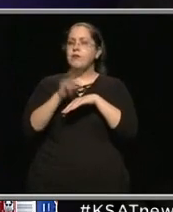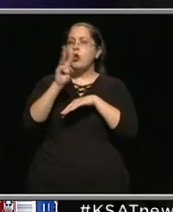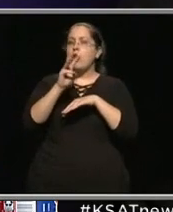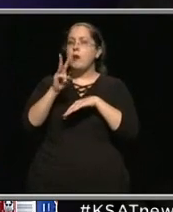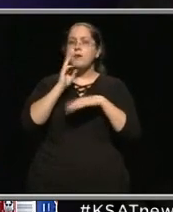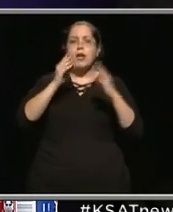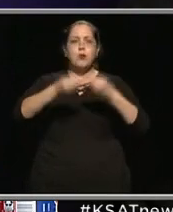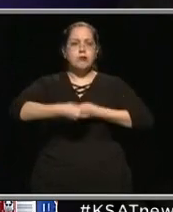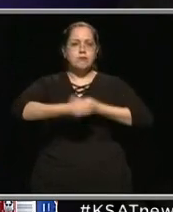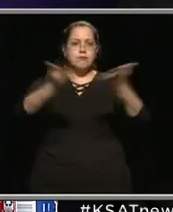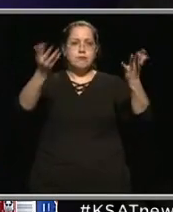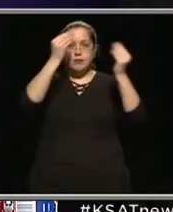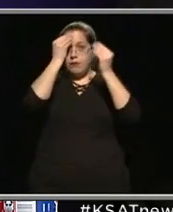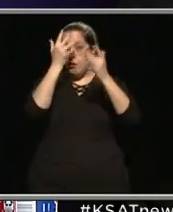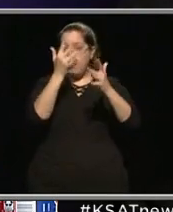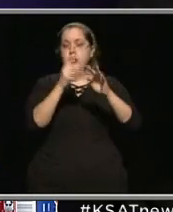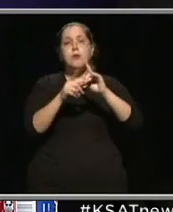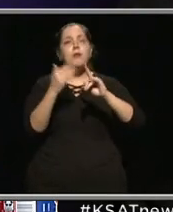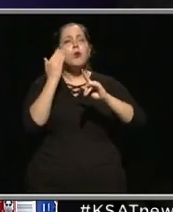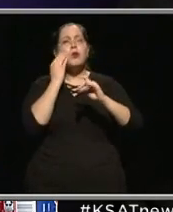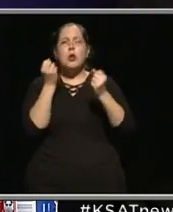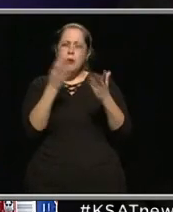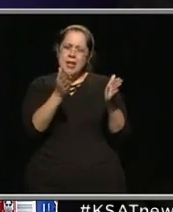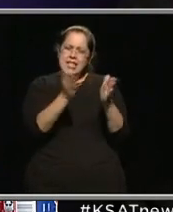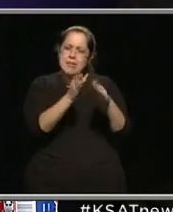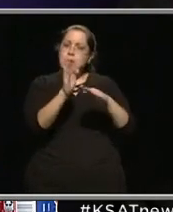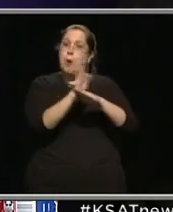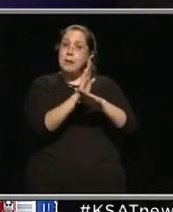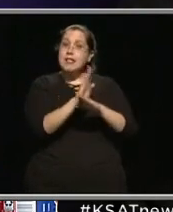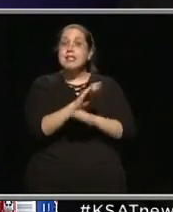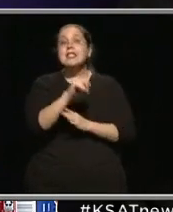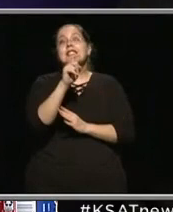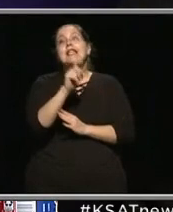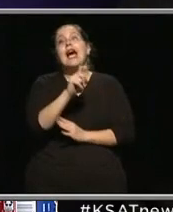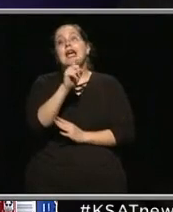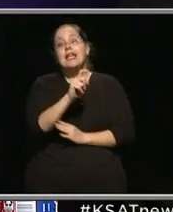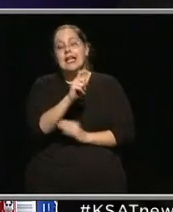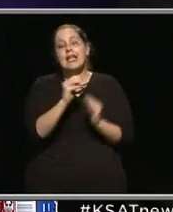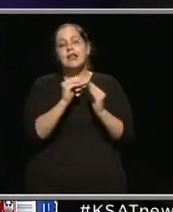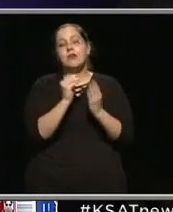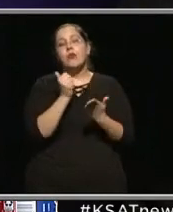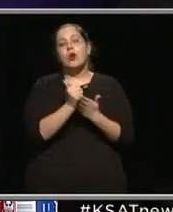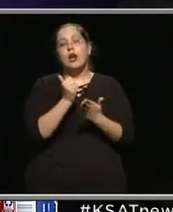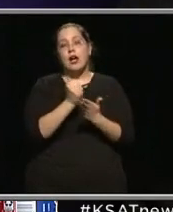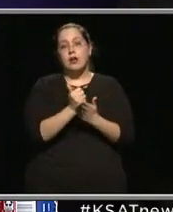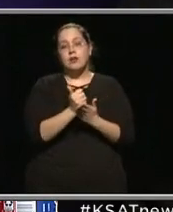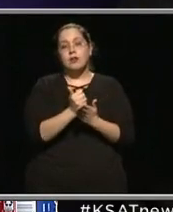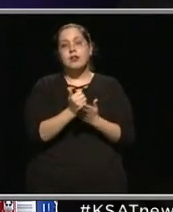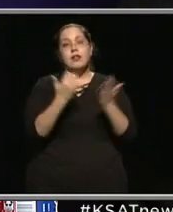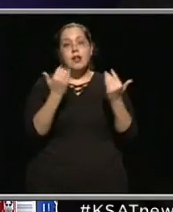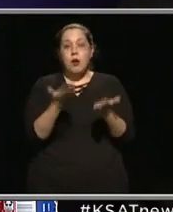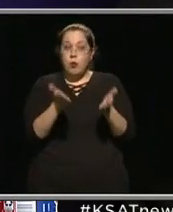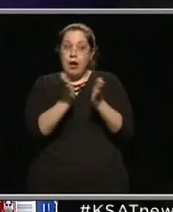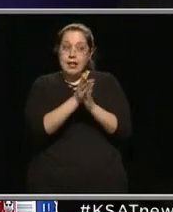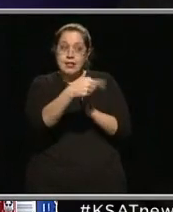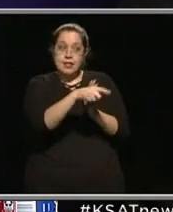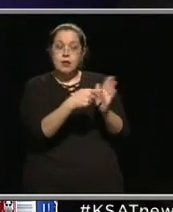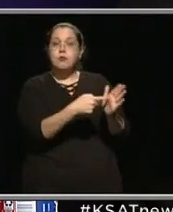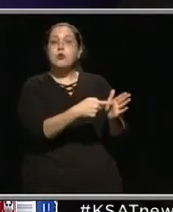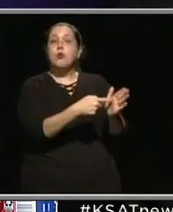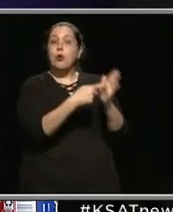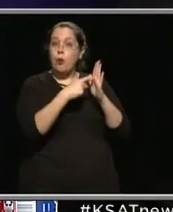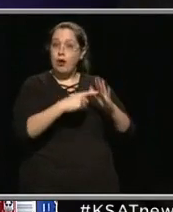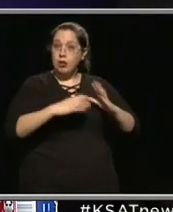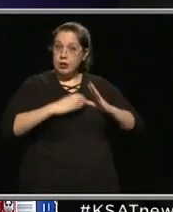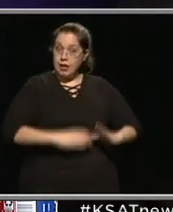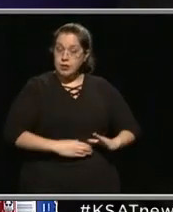information out to you. But we know there are a lot of small businesses that need some additional help, and now that we're asking them to require their